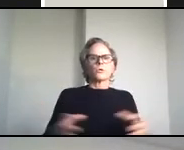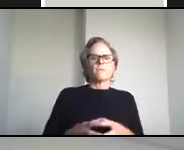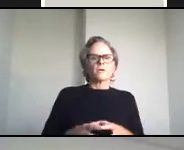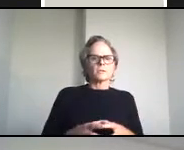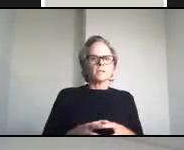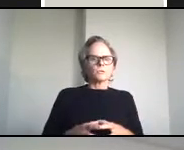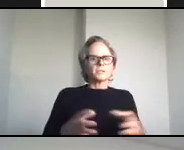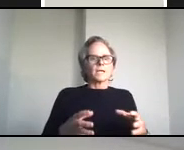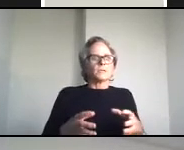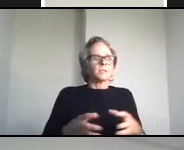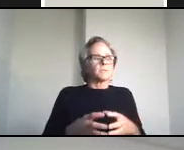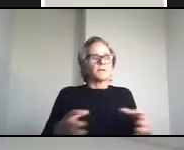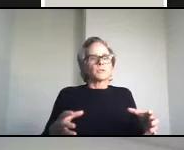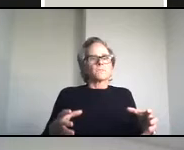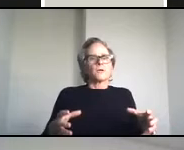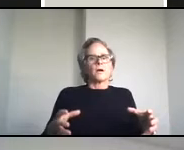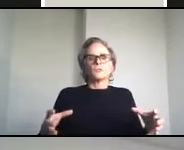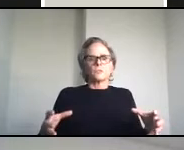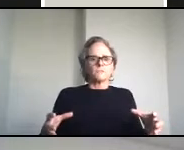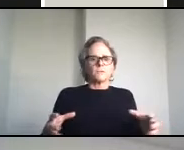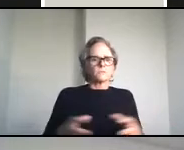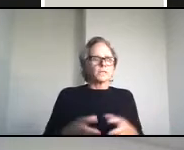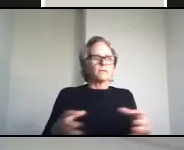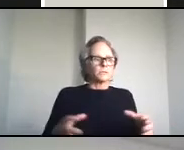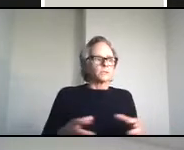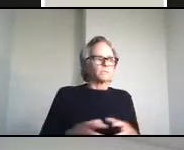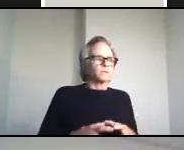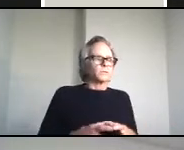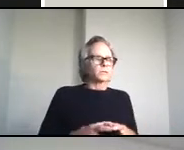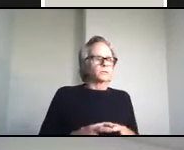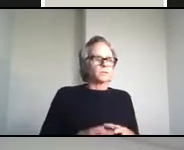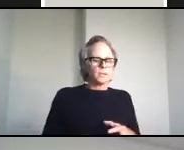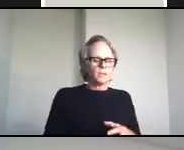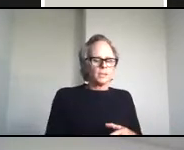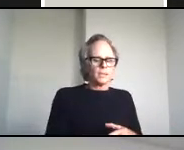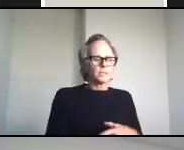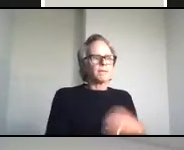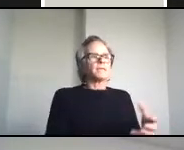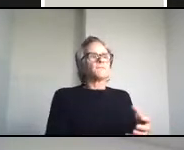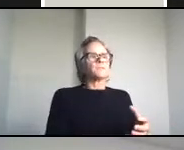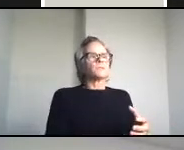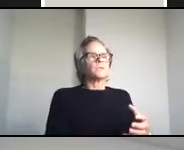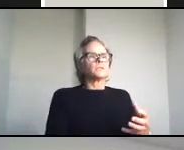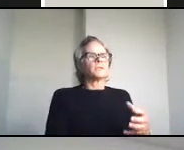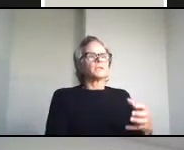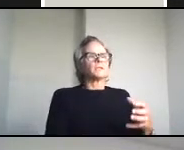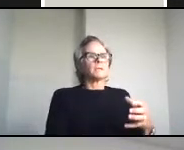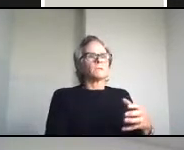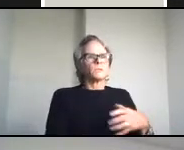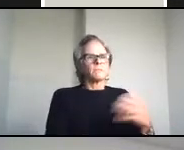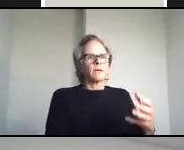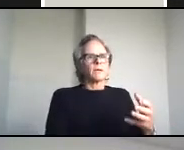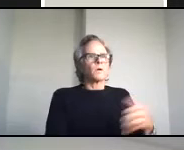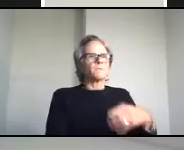a world of architecture that's out there, that's been out there for hundreds of years, thousands of years, actually. And it's a magnificent tradition.